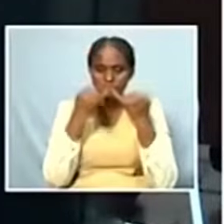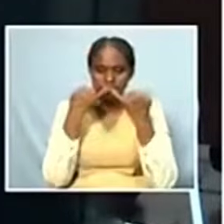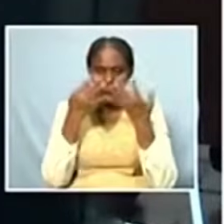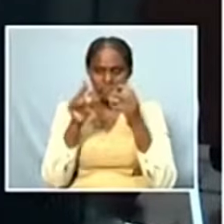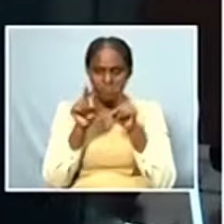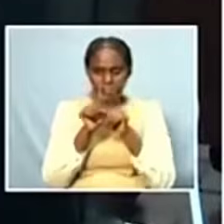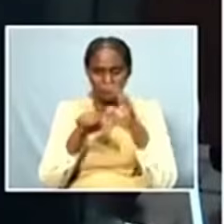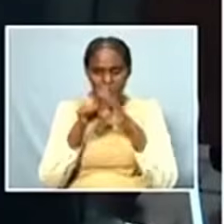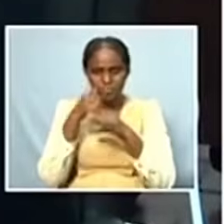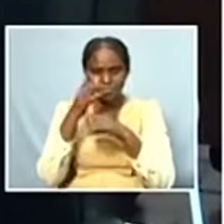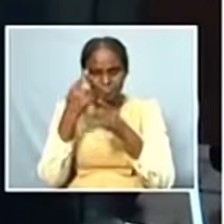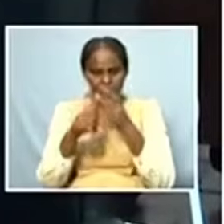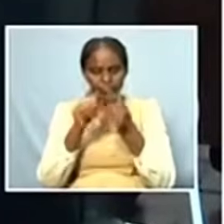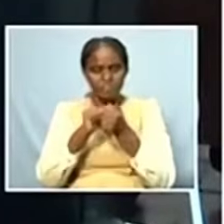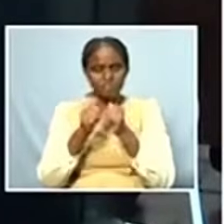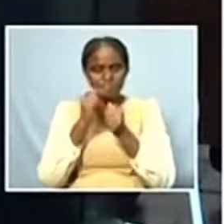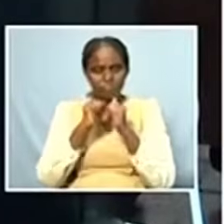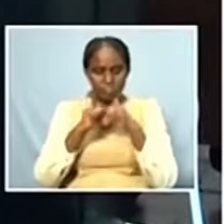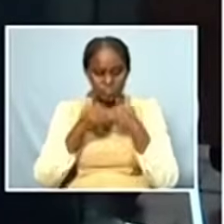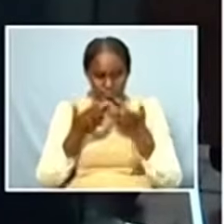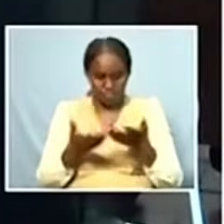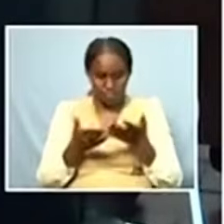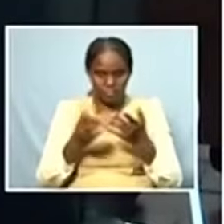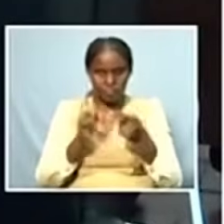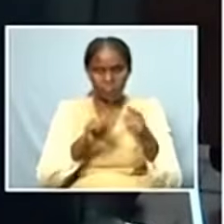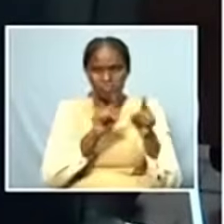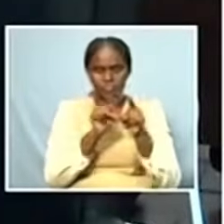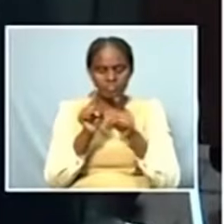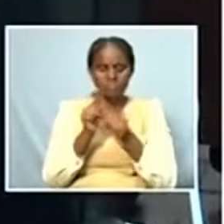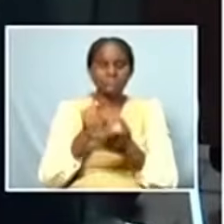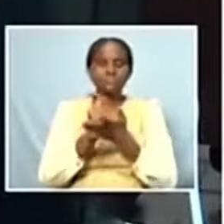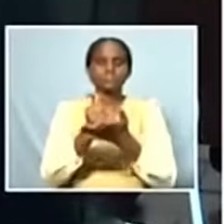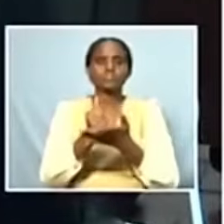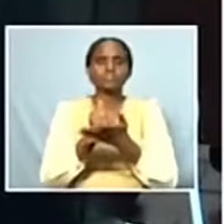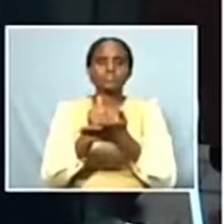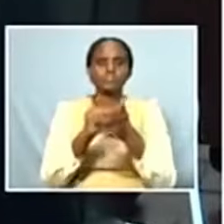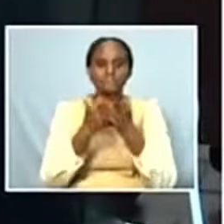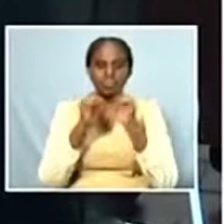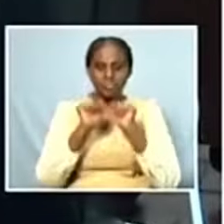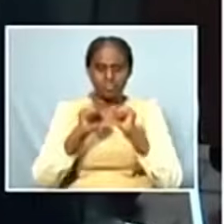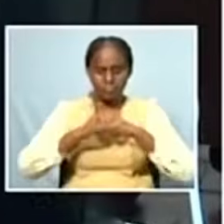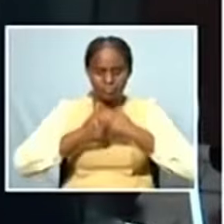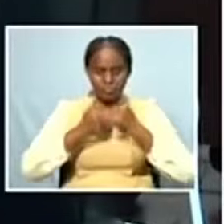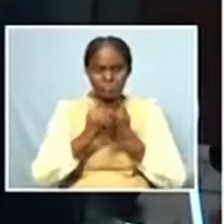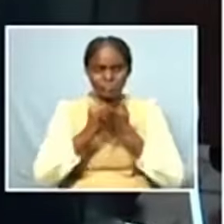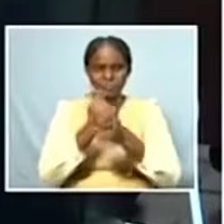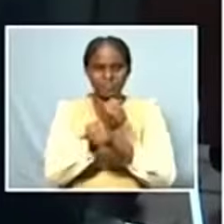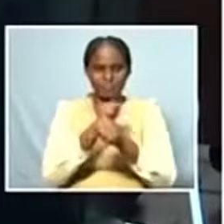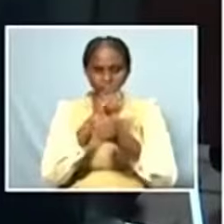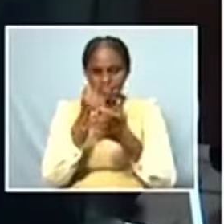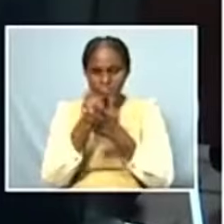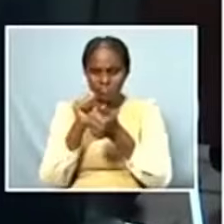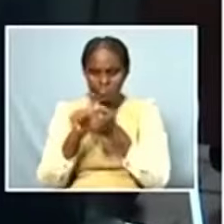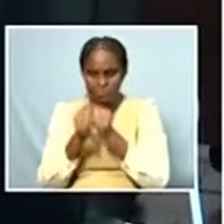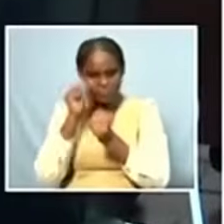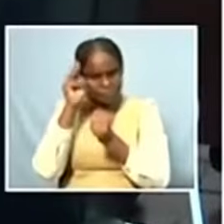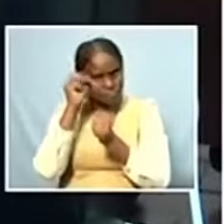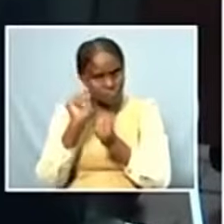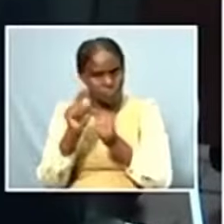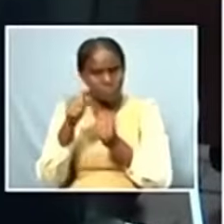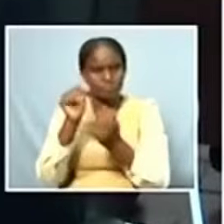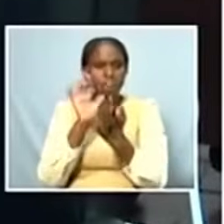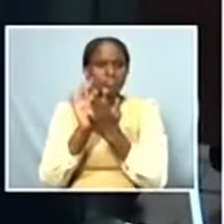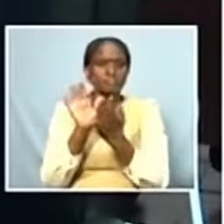and find out what the problem is, because we are here to also want to help. How can we help iron out these challenges that the ministry is